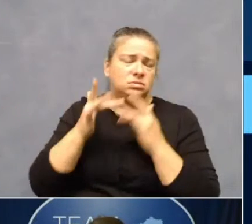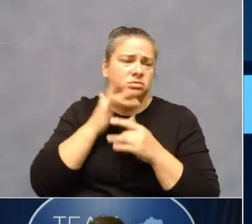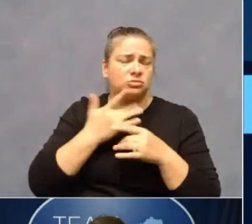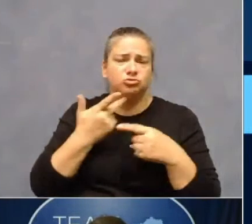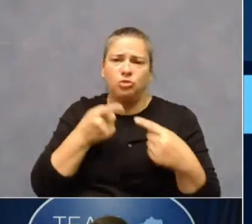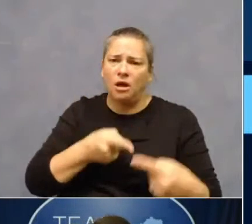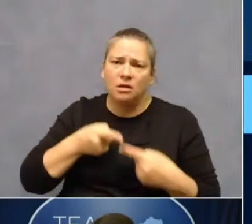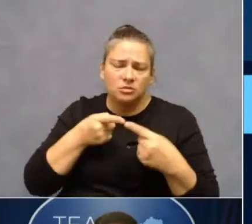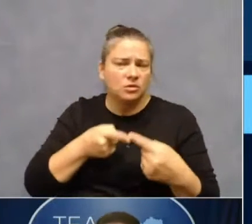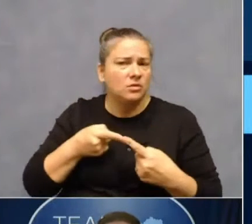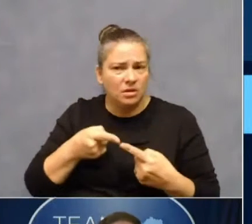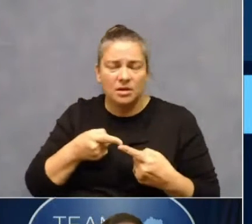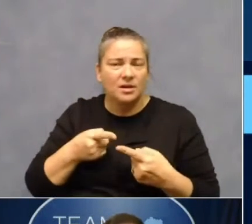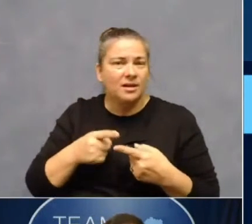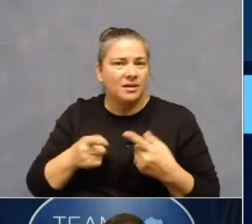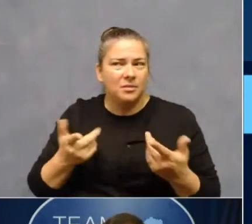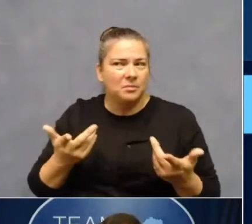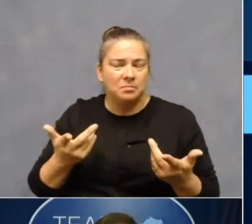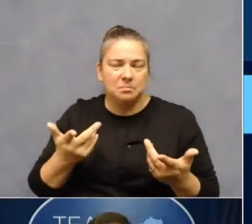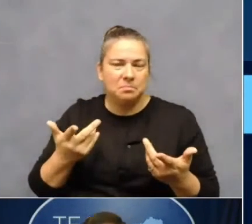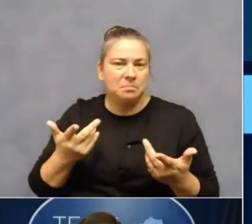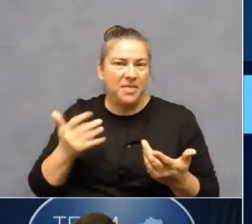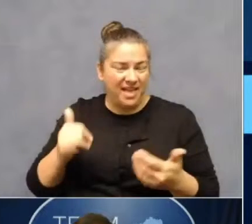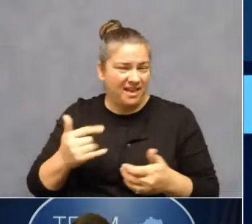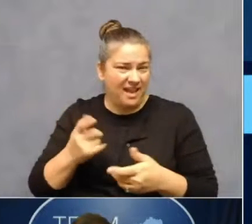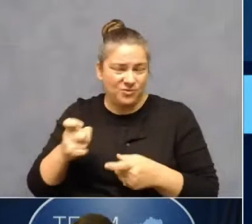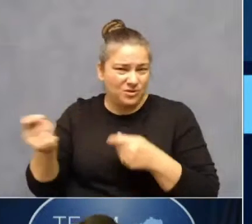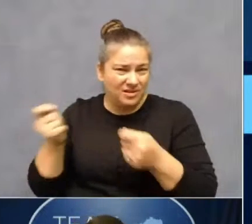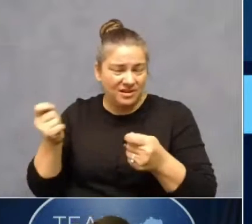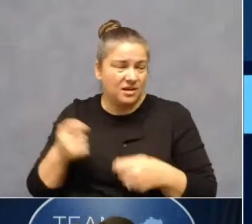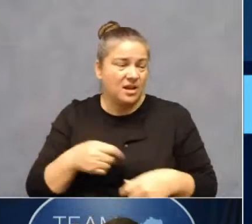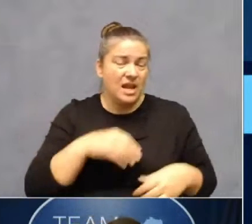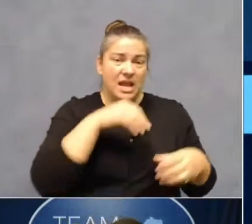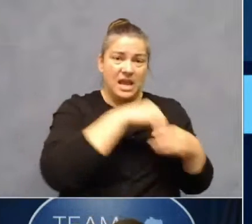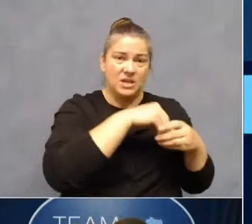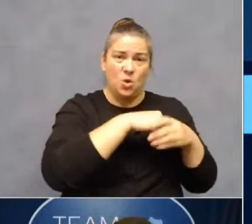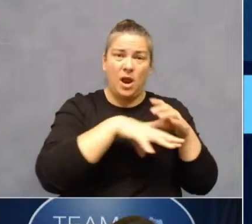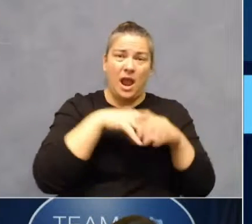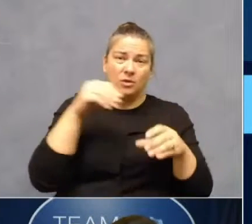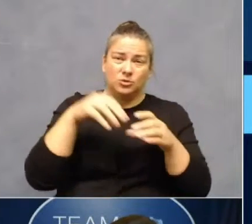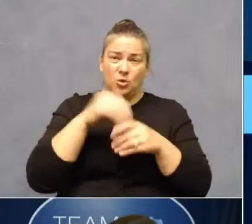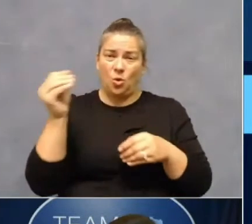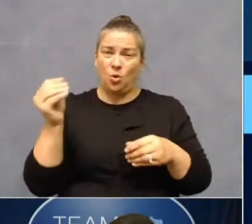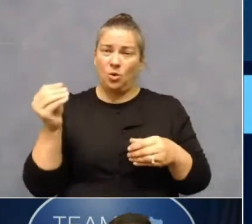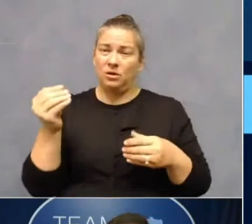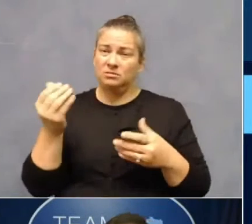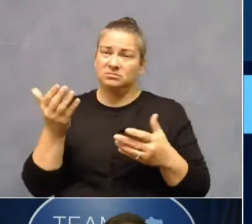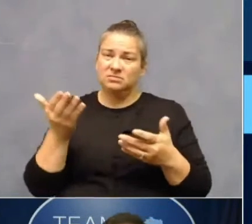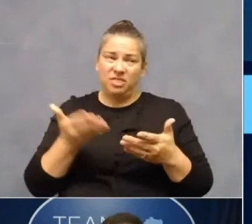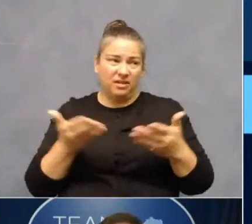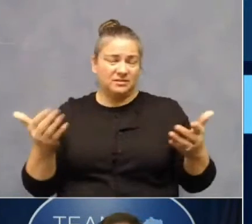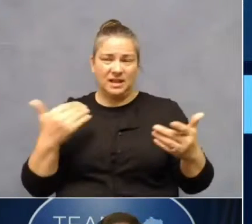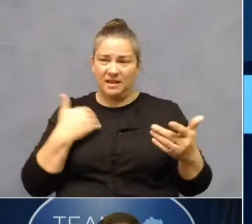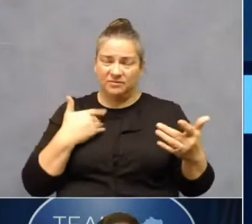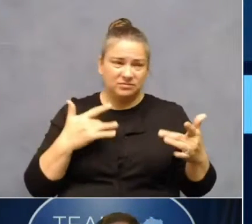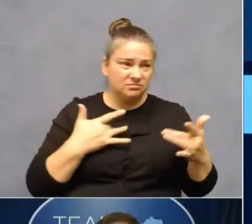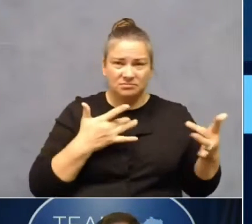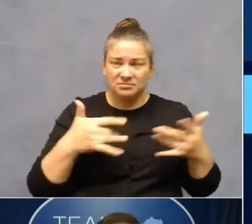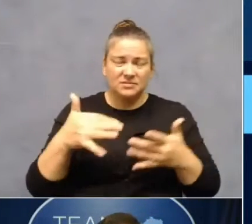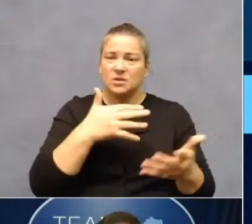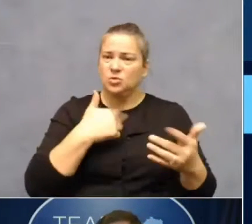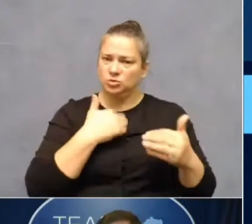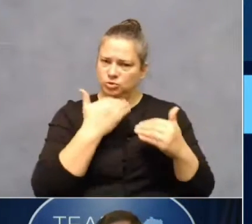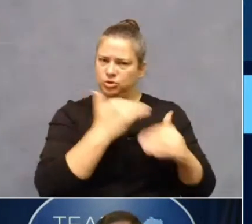the virus. Indoor and outdoor arenas, we've put some significant restriction levels on, and